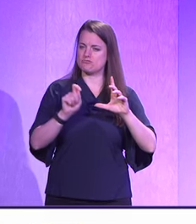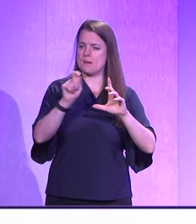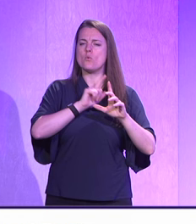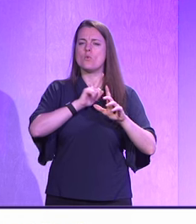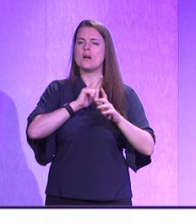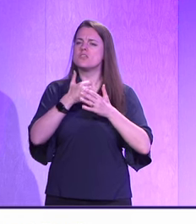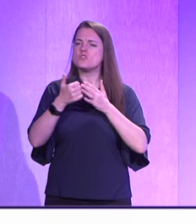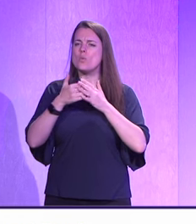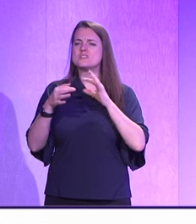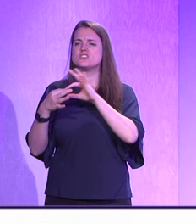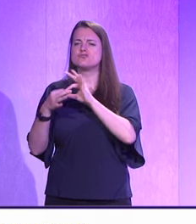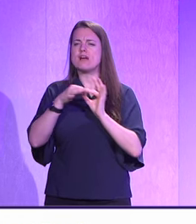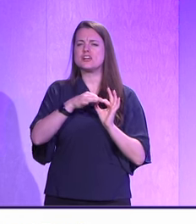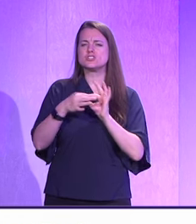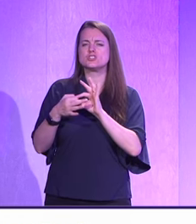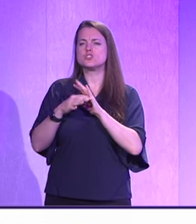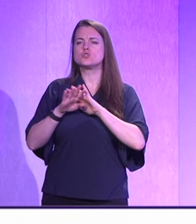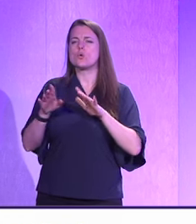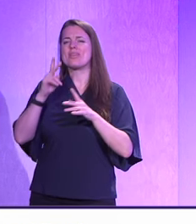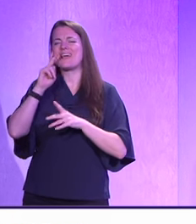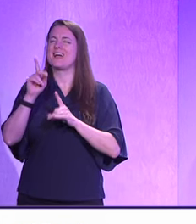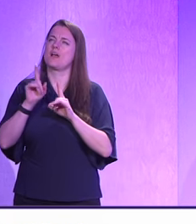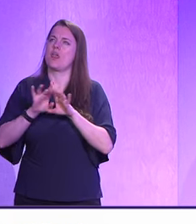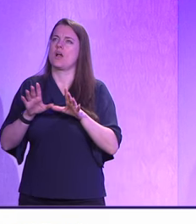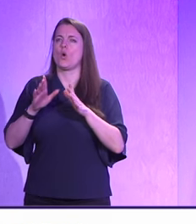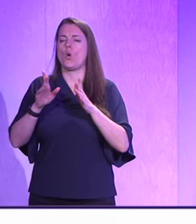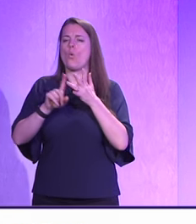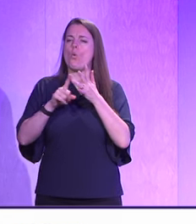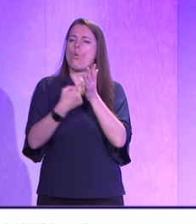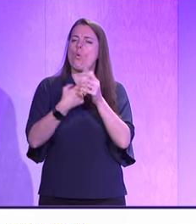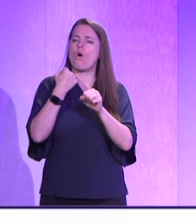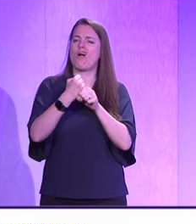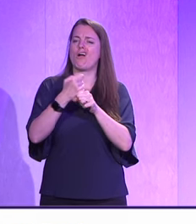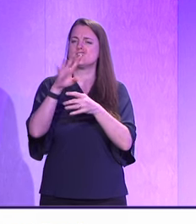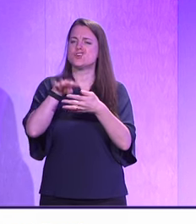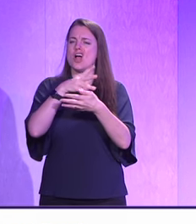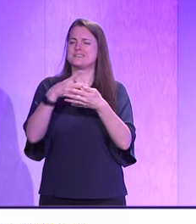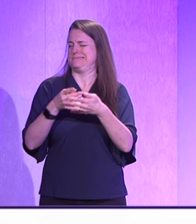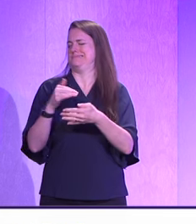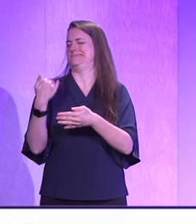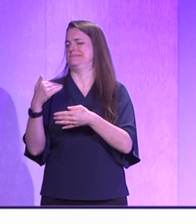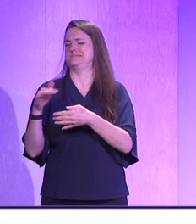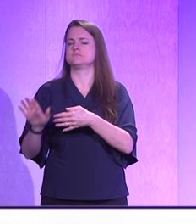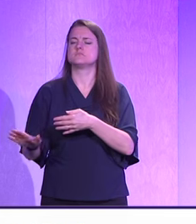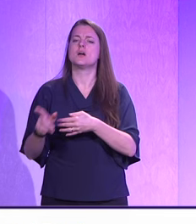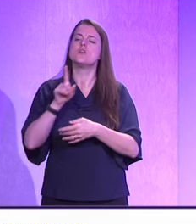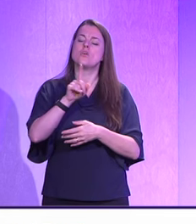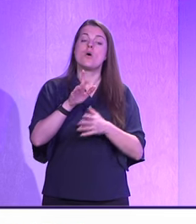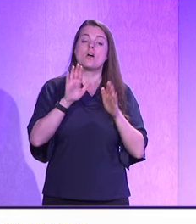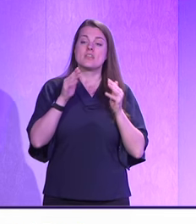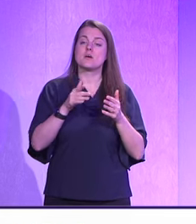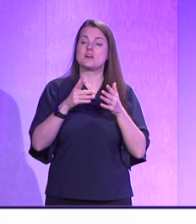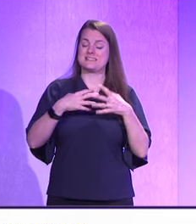teams in our organization. Don't just see it as like an organizational chart. So here's the first point, put it in your brain, address the